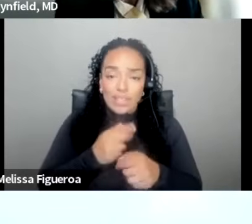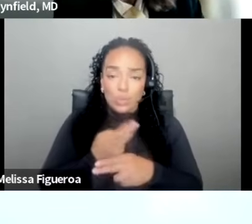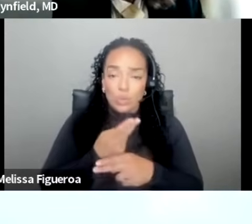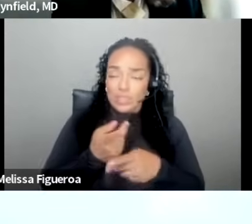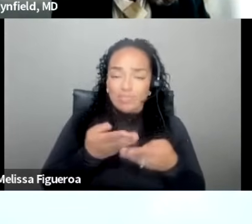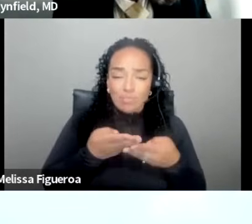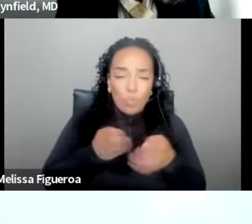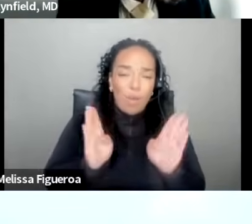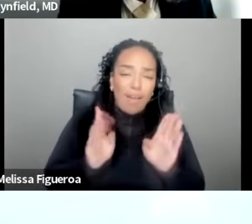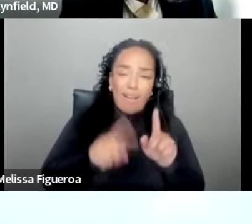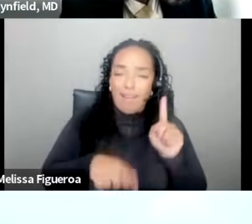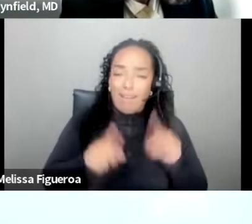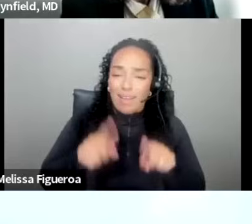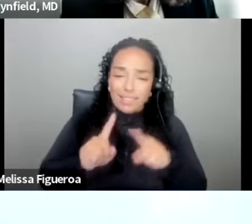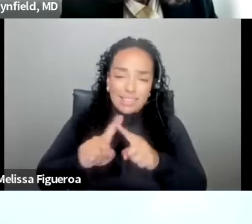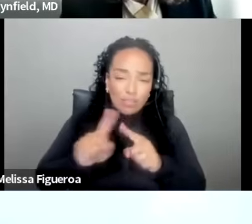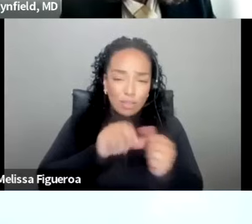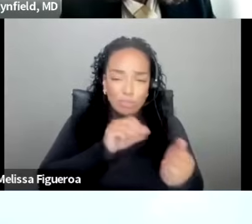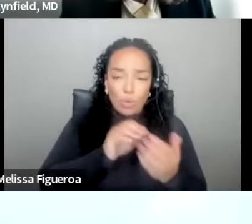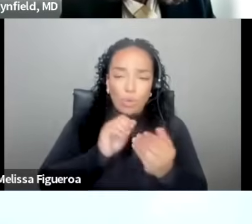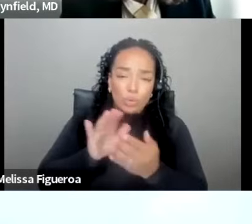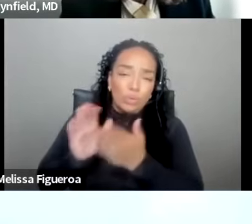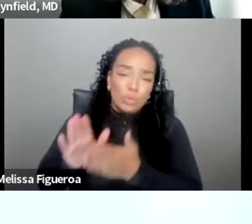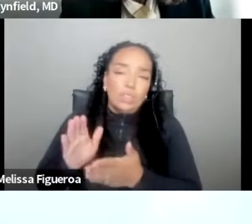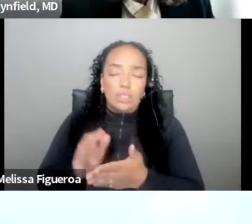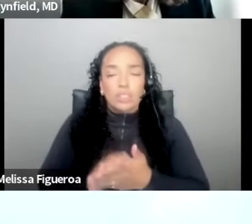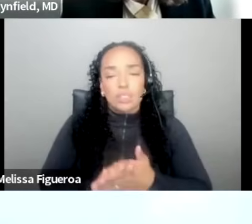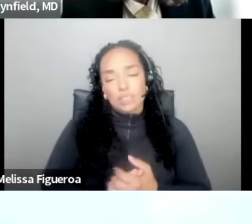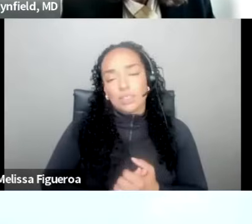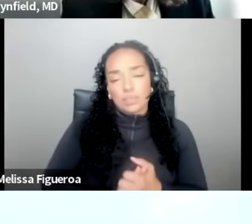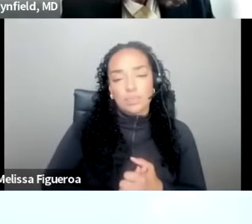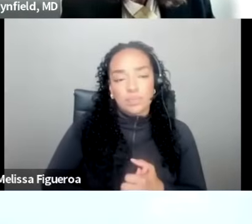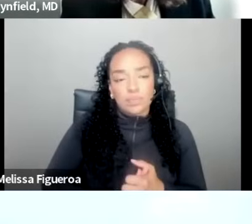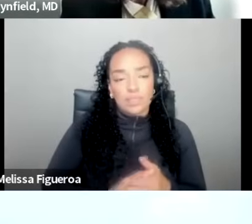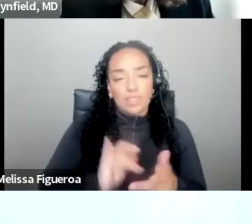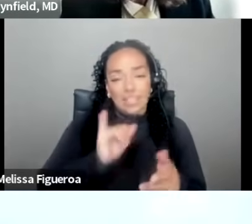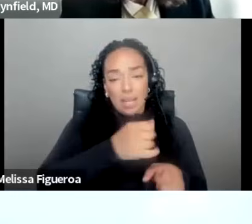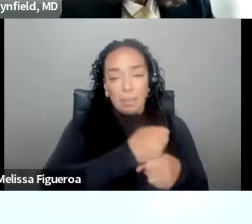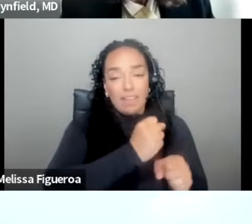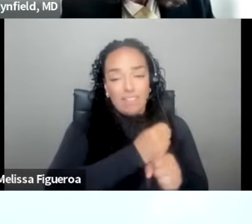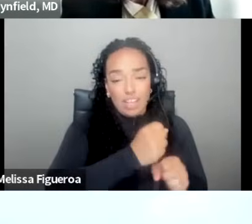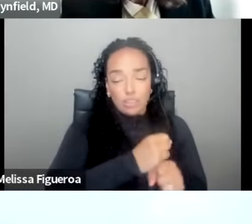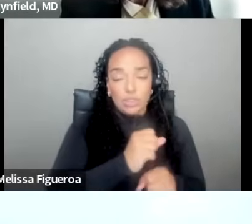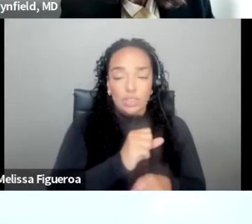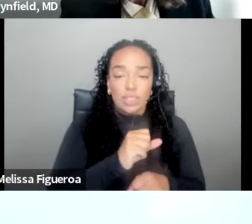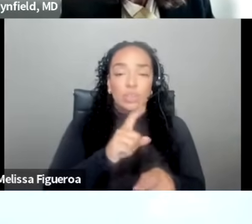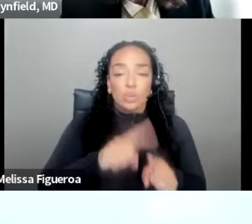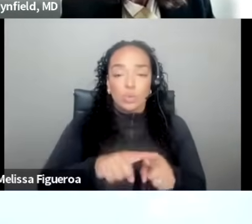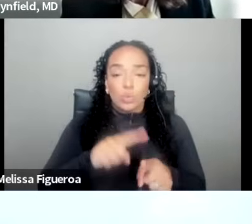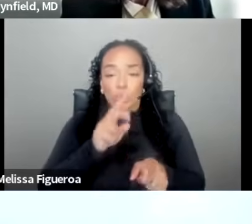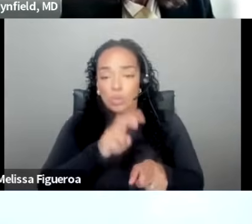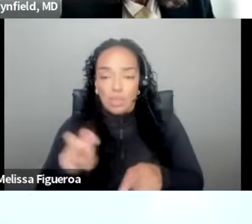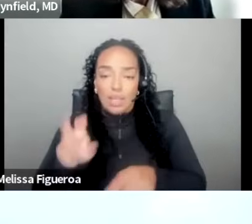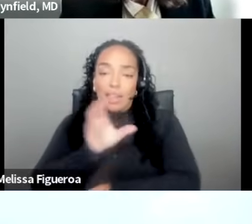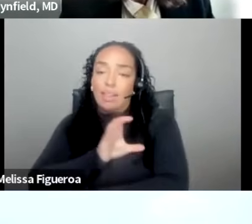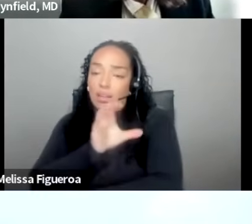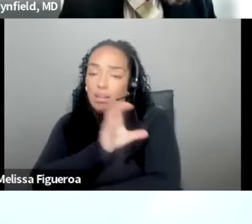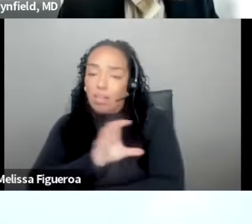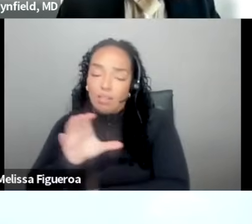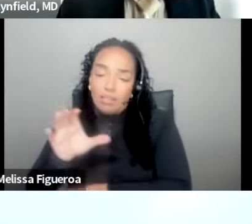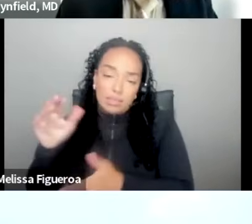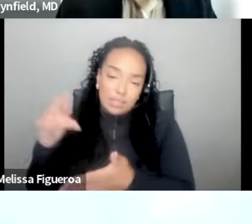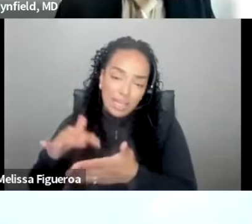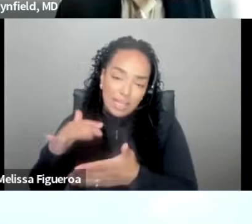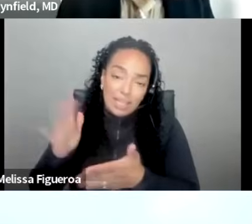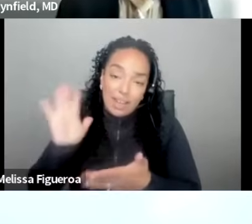approaches, moving that into a manufacturing core and then on into clinical studies. And the goal of this is using the